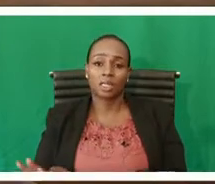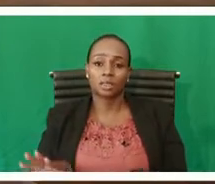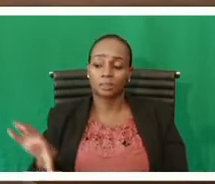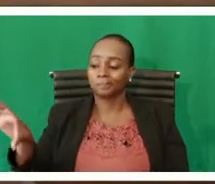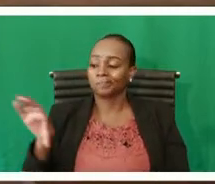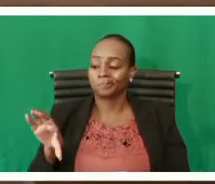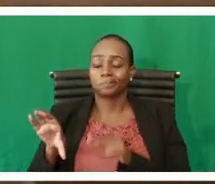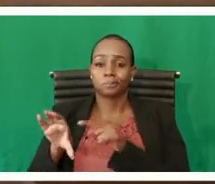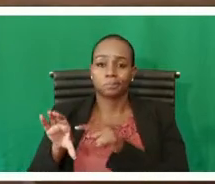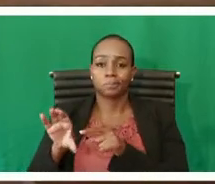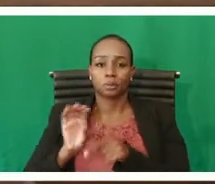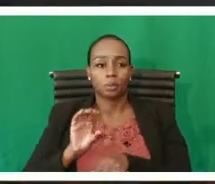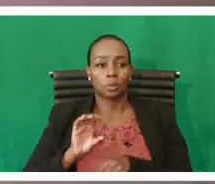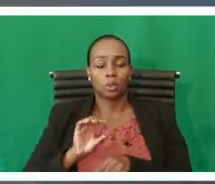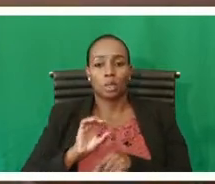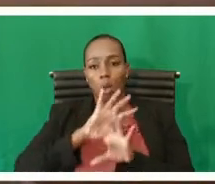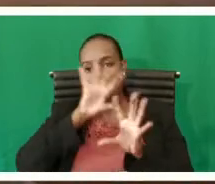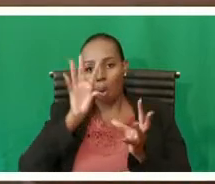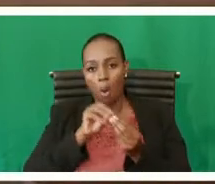COVID-19.